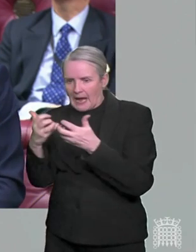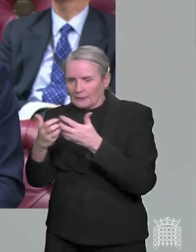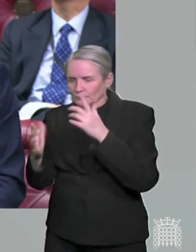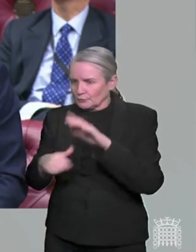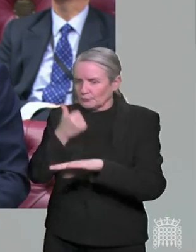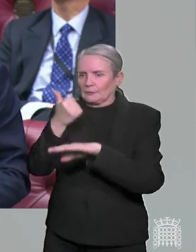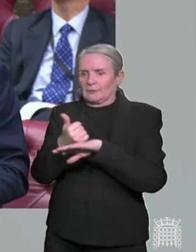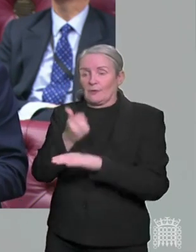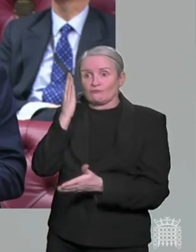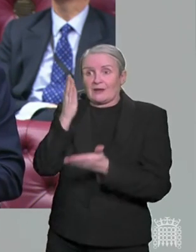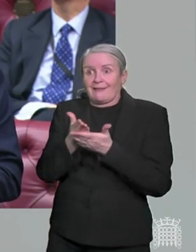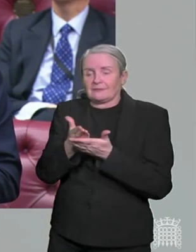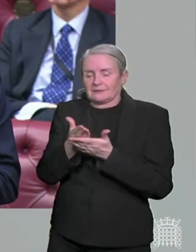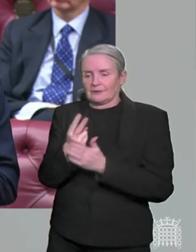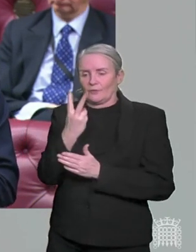make to him is